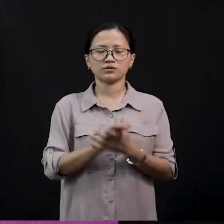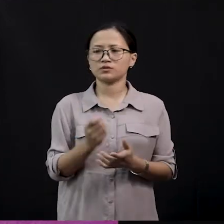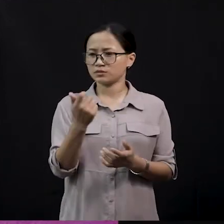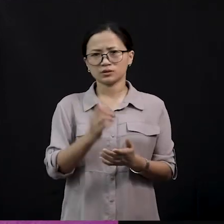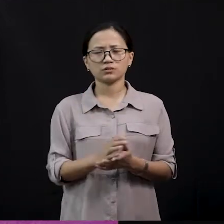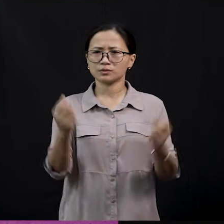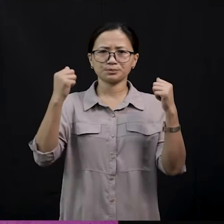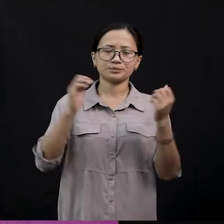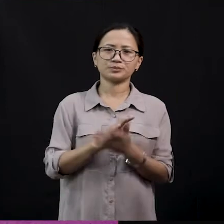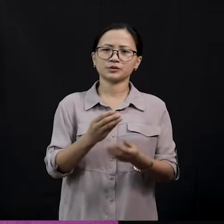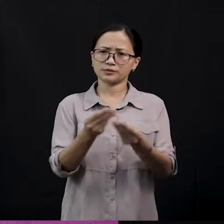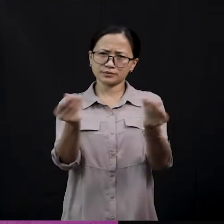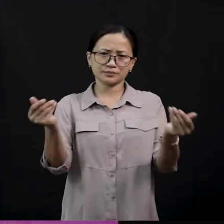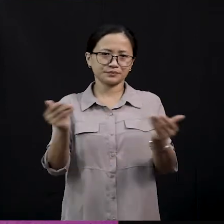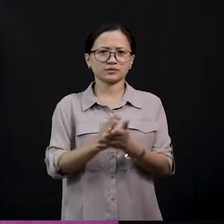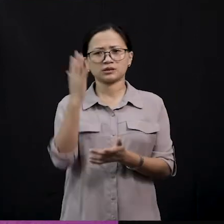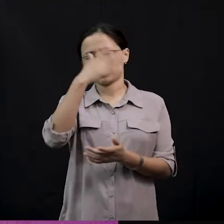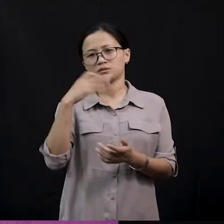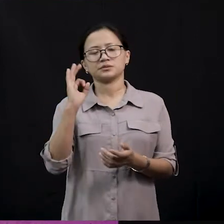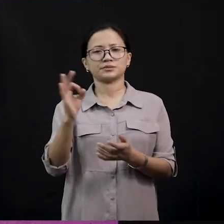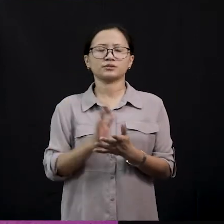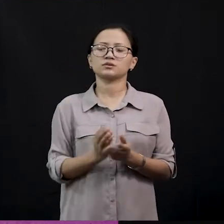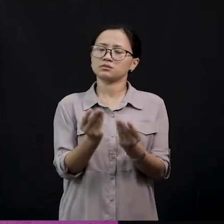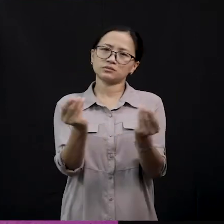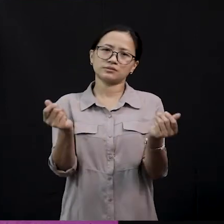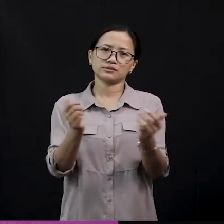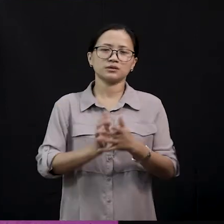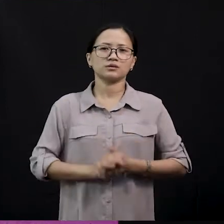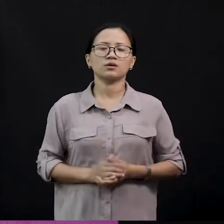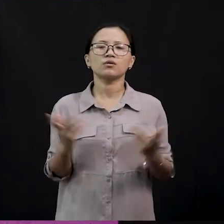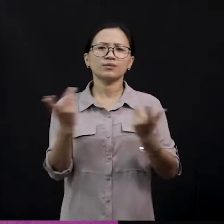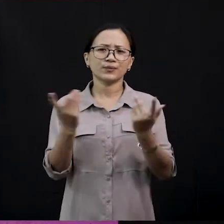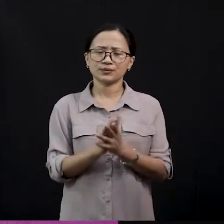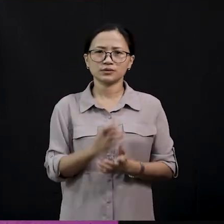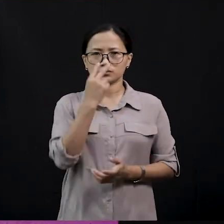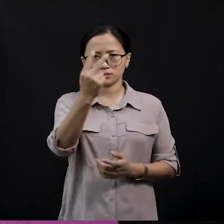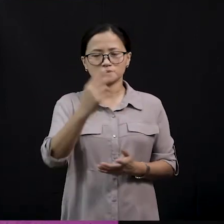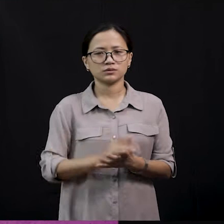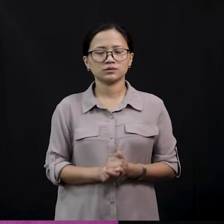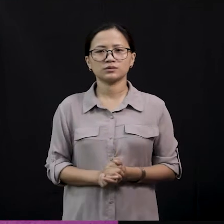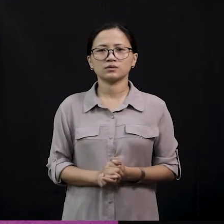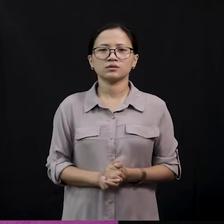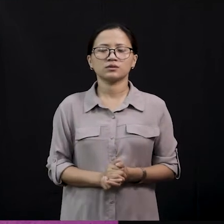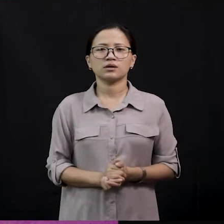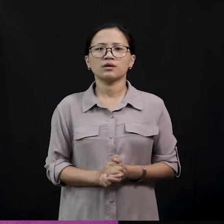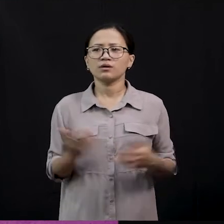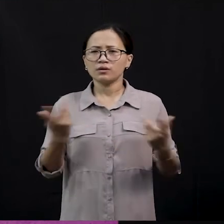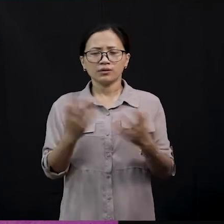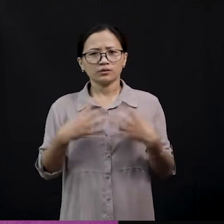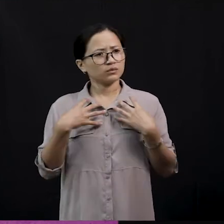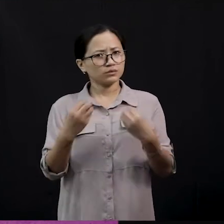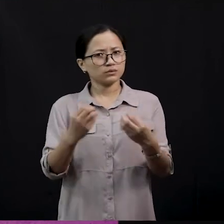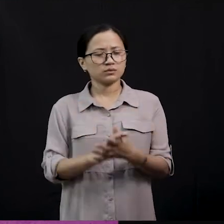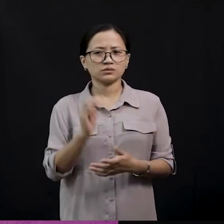other things that are material, beautiful things which are material. So what is he looking for, and what is he willing